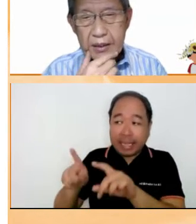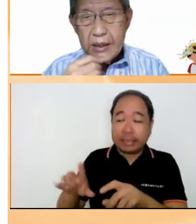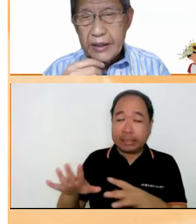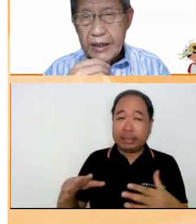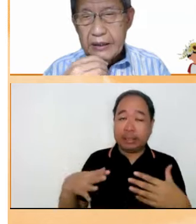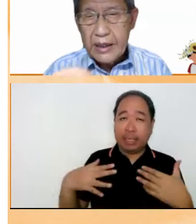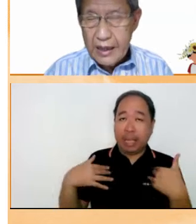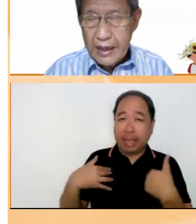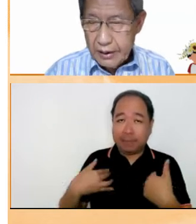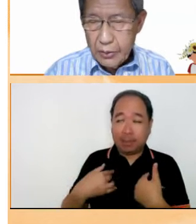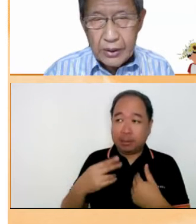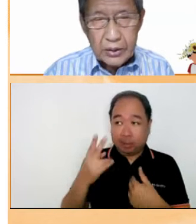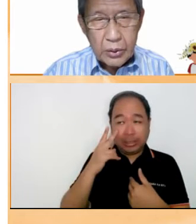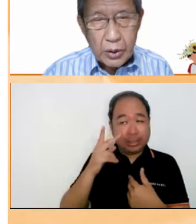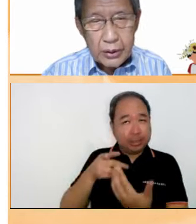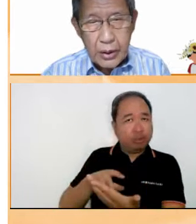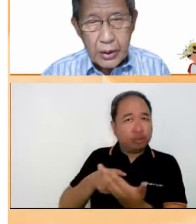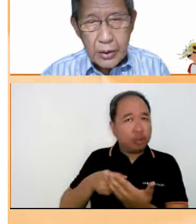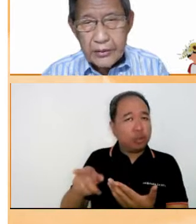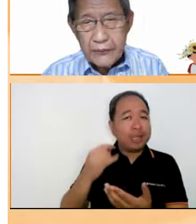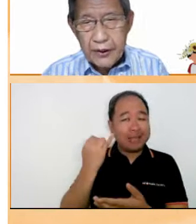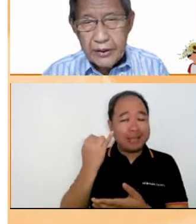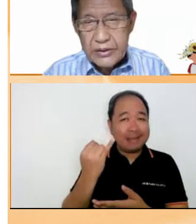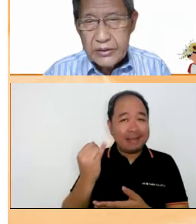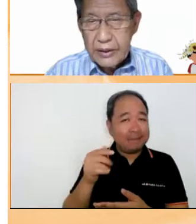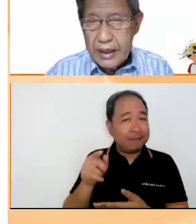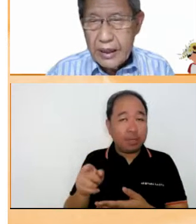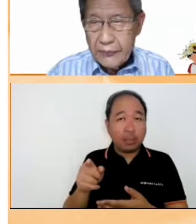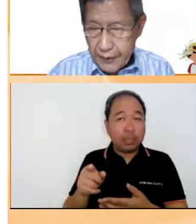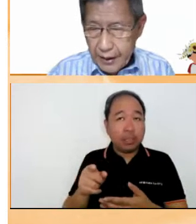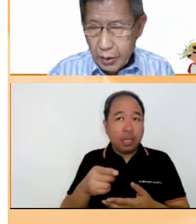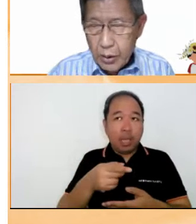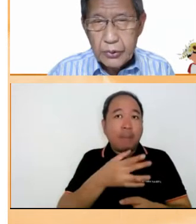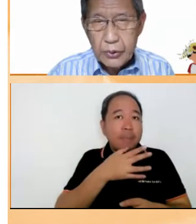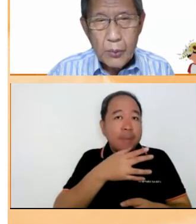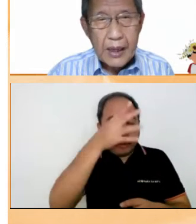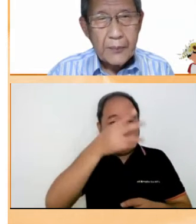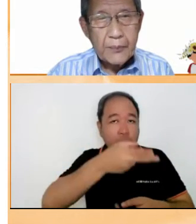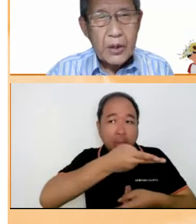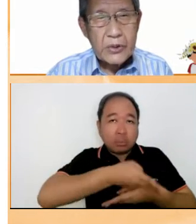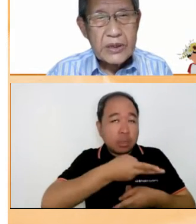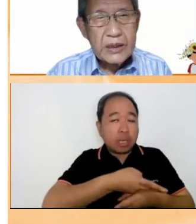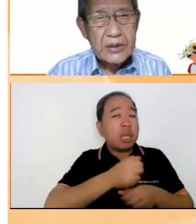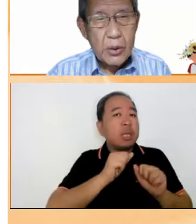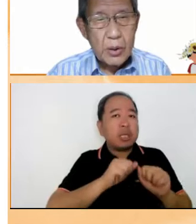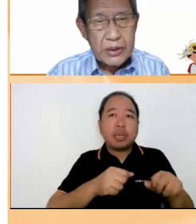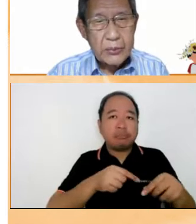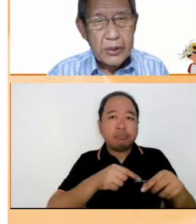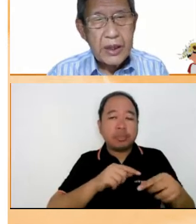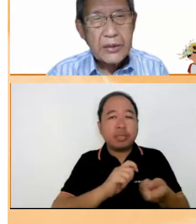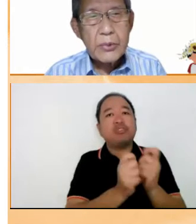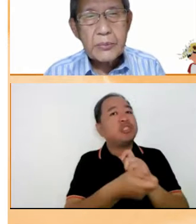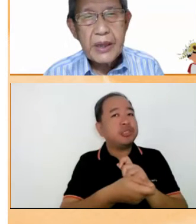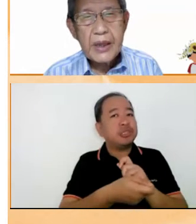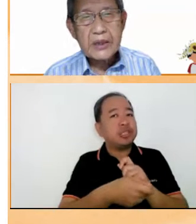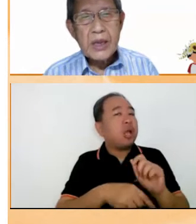that parental handling, when good, can reverse the effect of trauma. We see this also